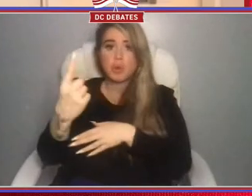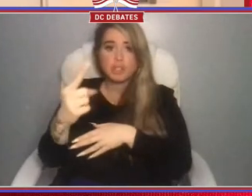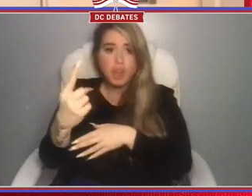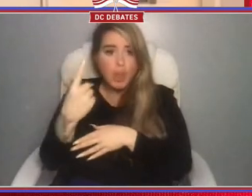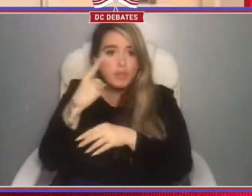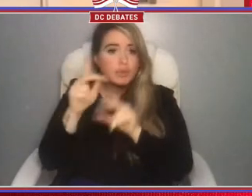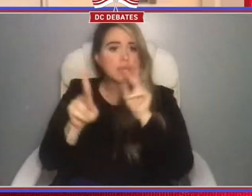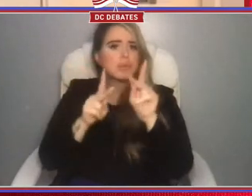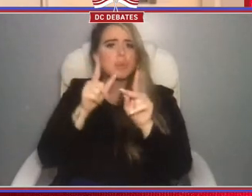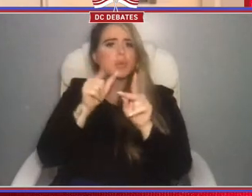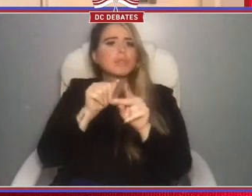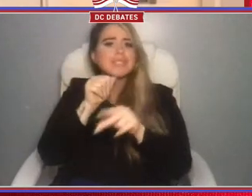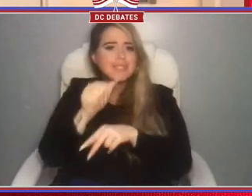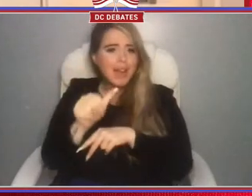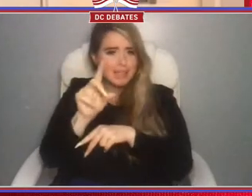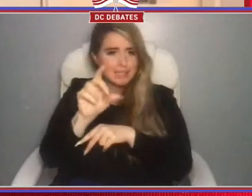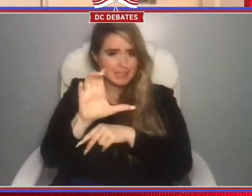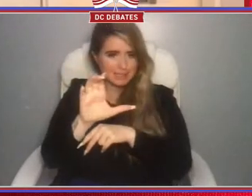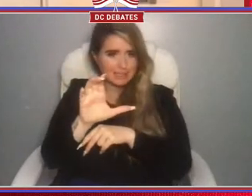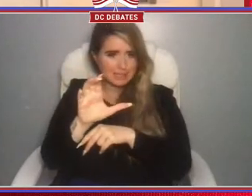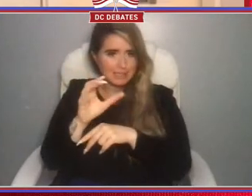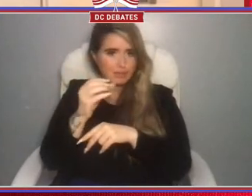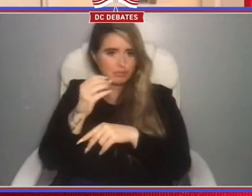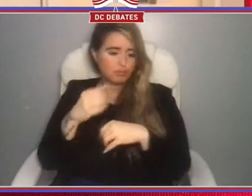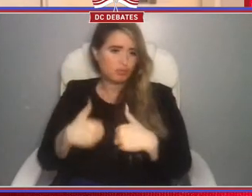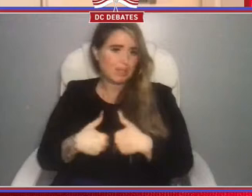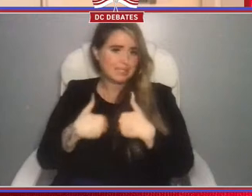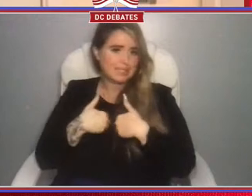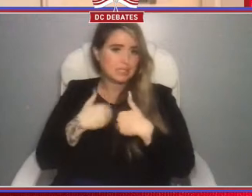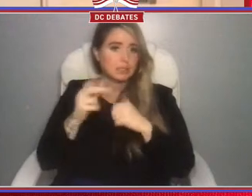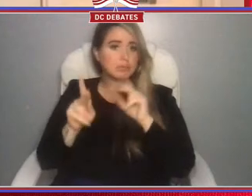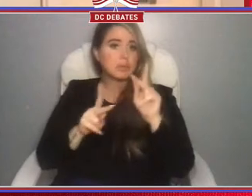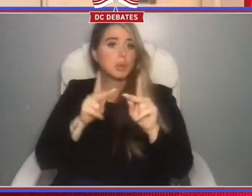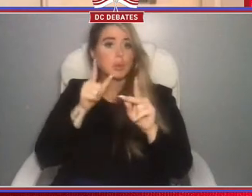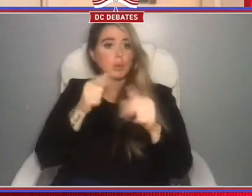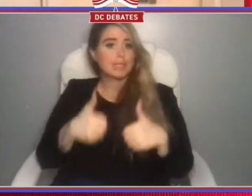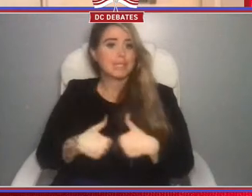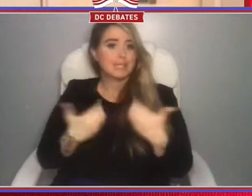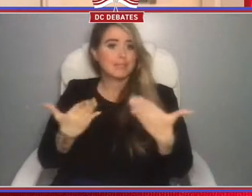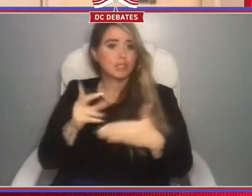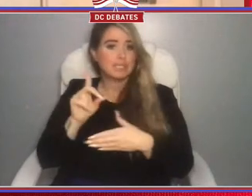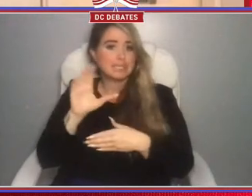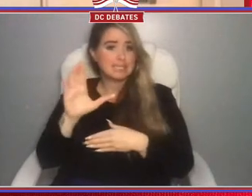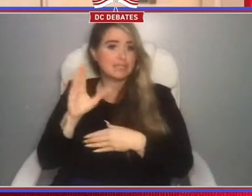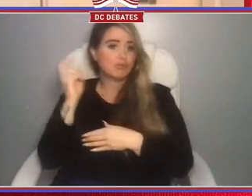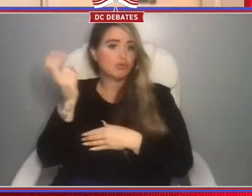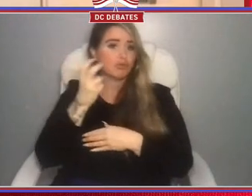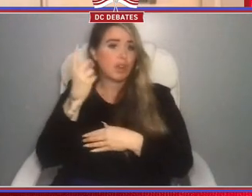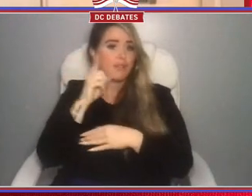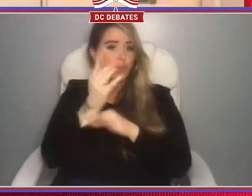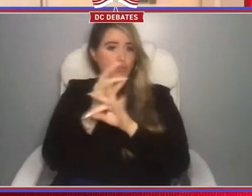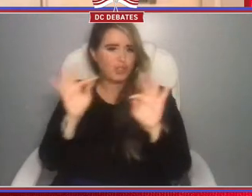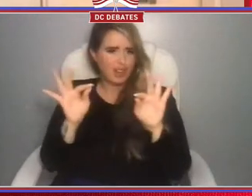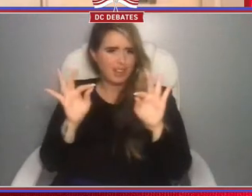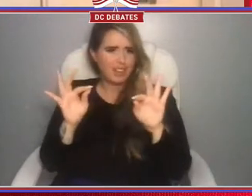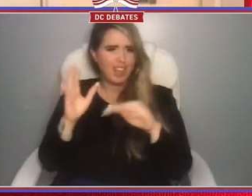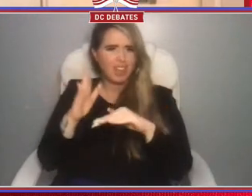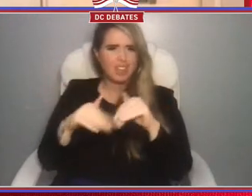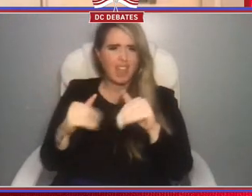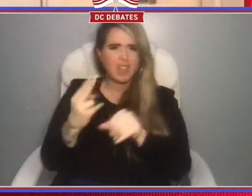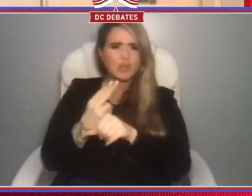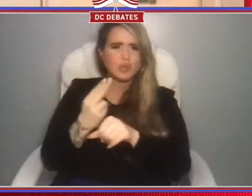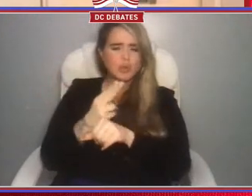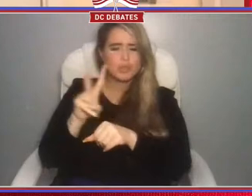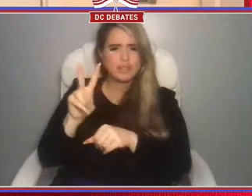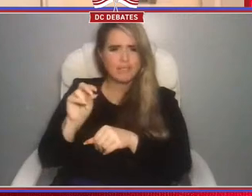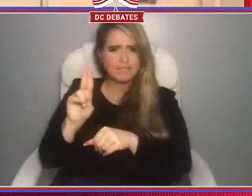non-DC residents, while DC residents would ride for free instead of dispensing vouchers, $100 vouchers to whatever residents